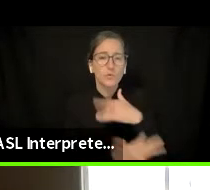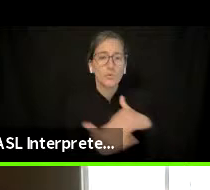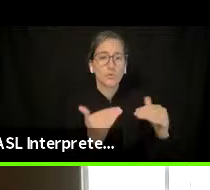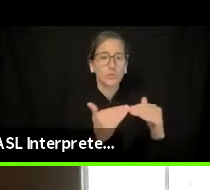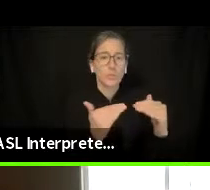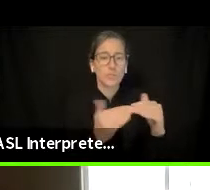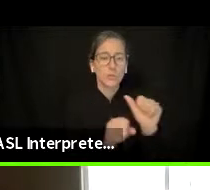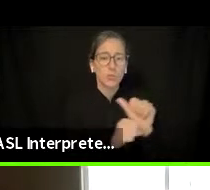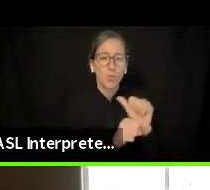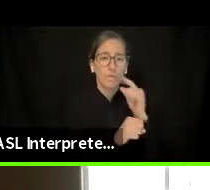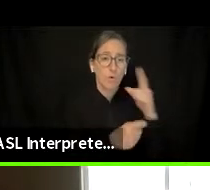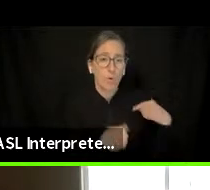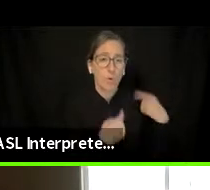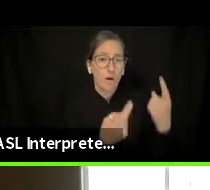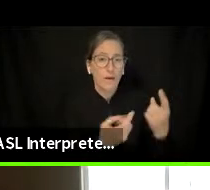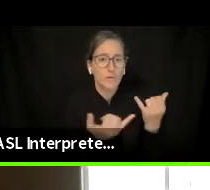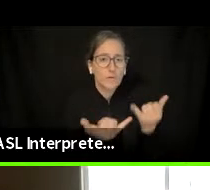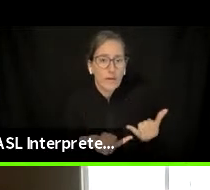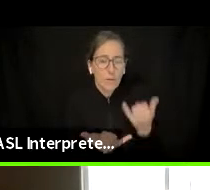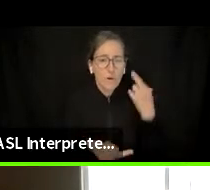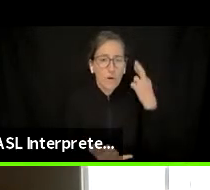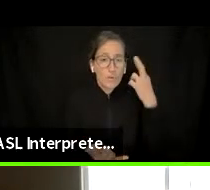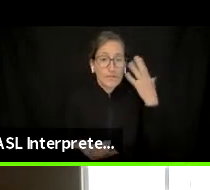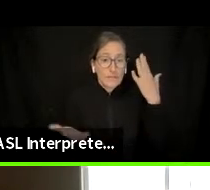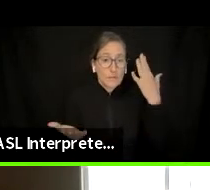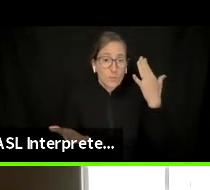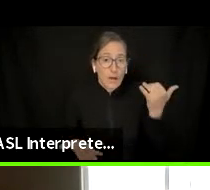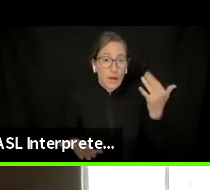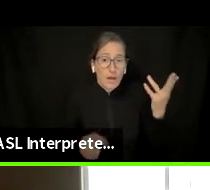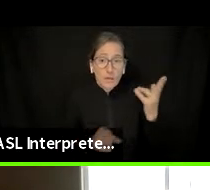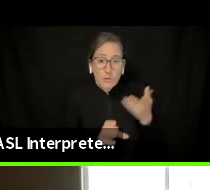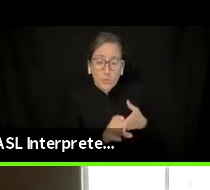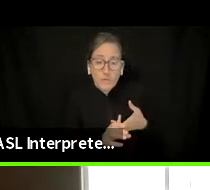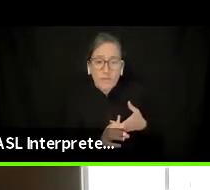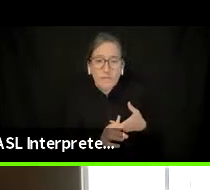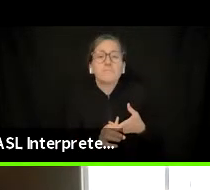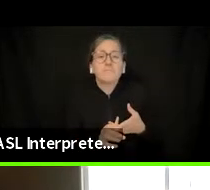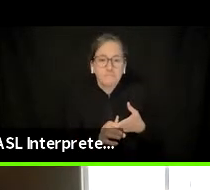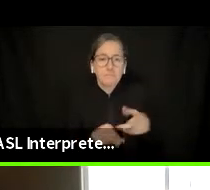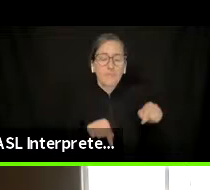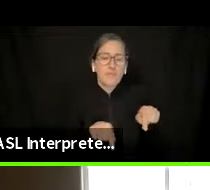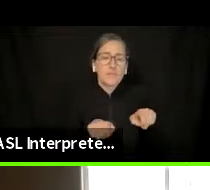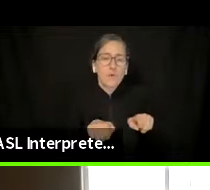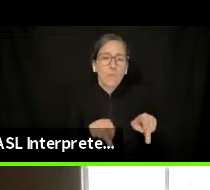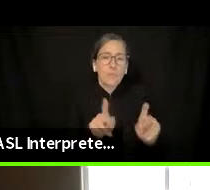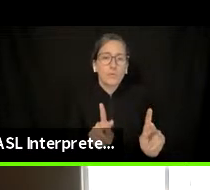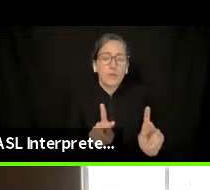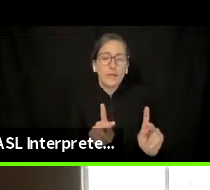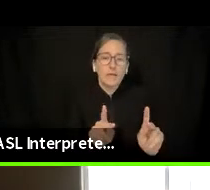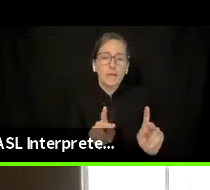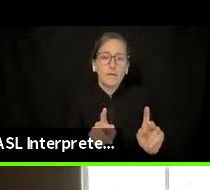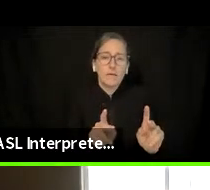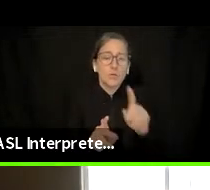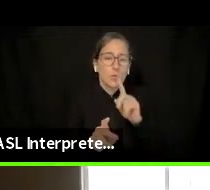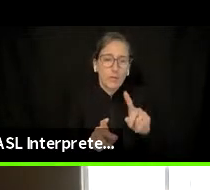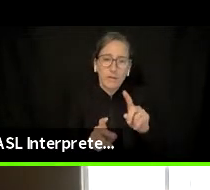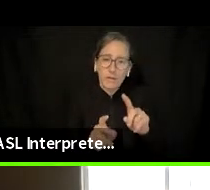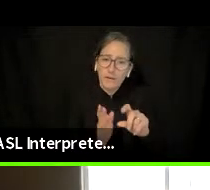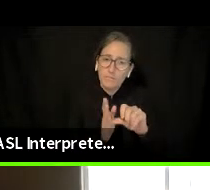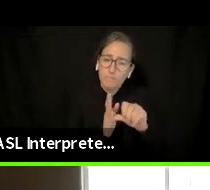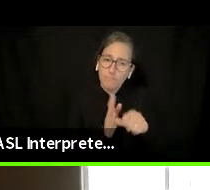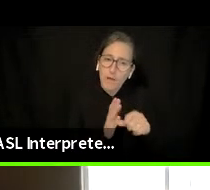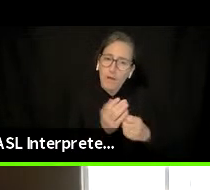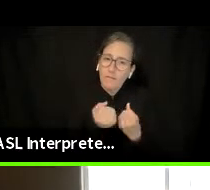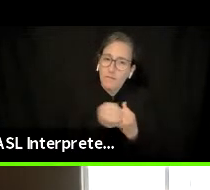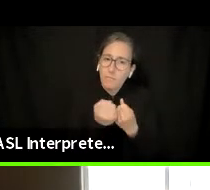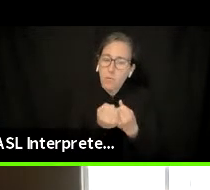a while now. And what brought me here was an opportunity to amplify the voices of those who